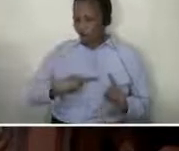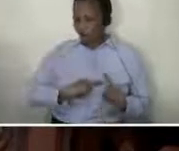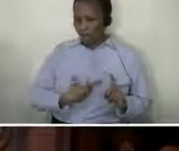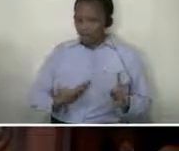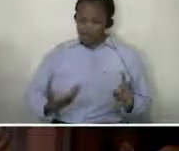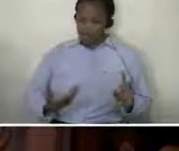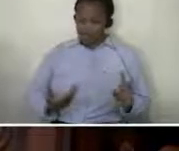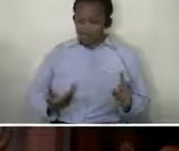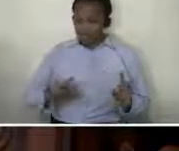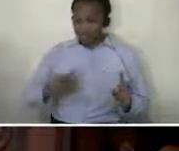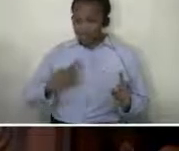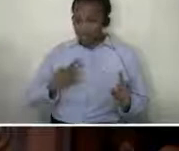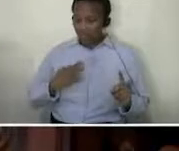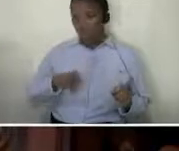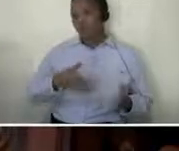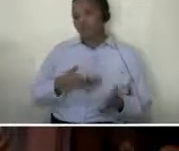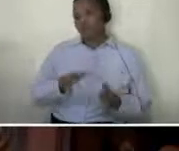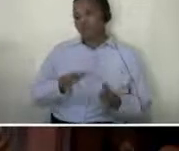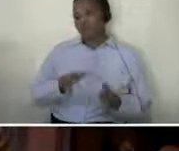Seemingly, she's not in the house.